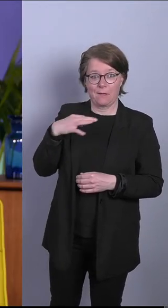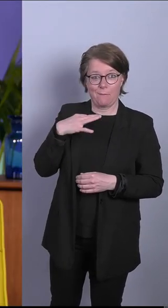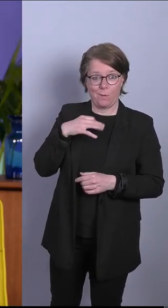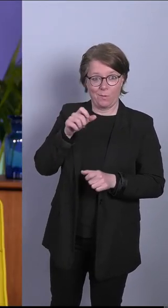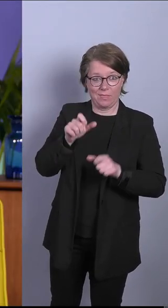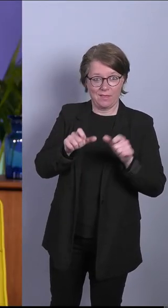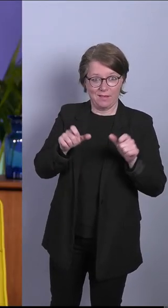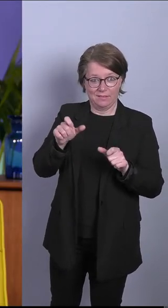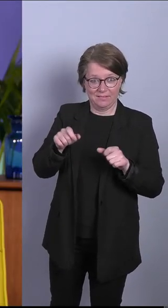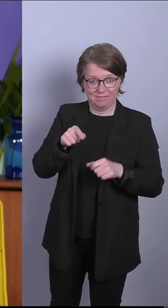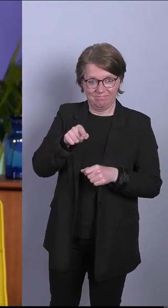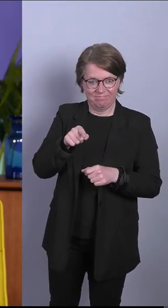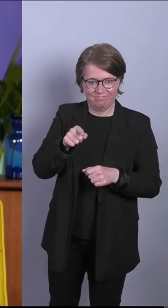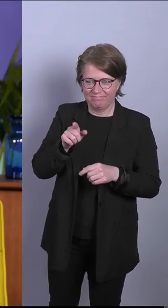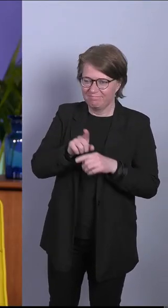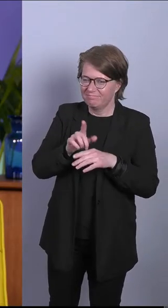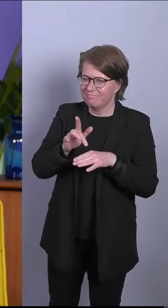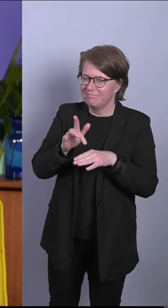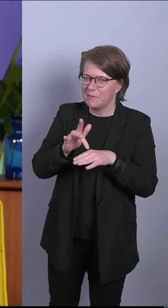That's a tough one.